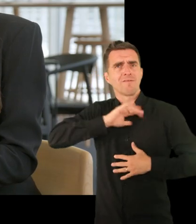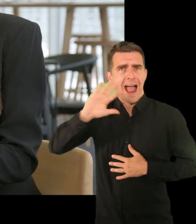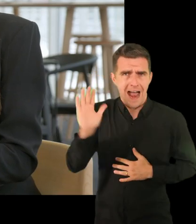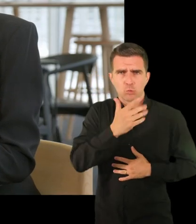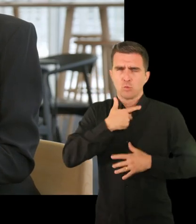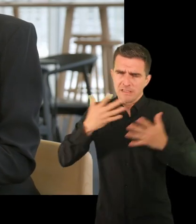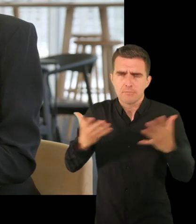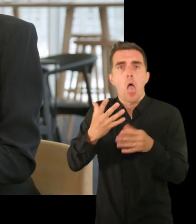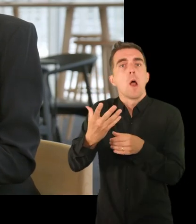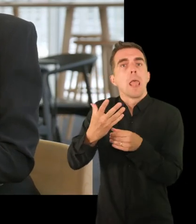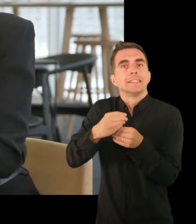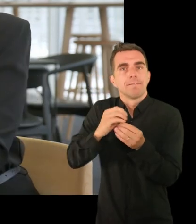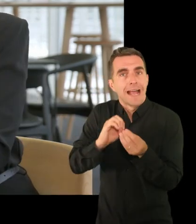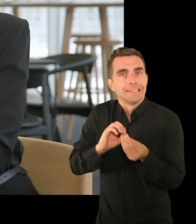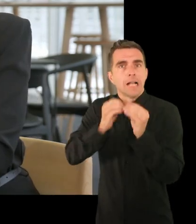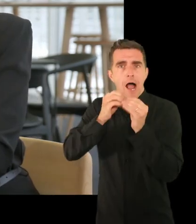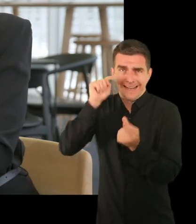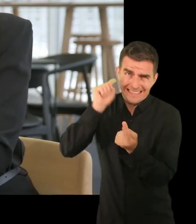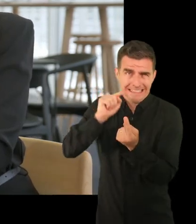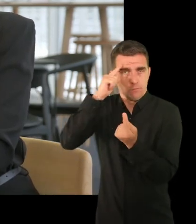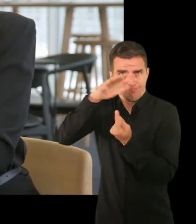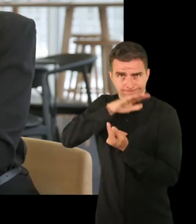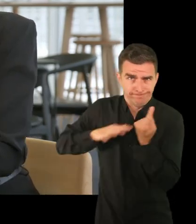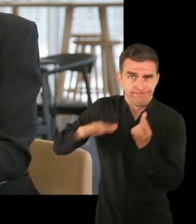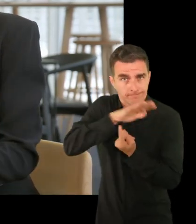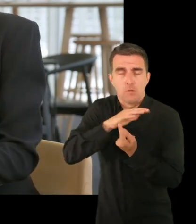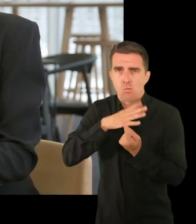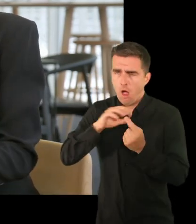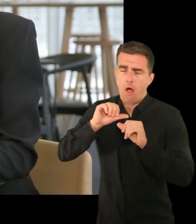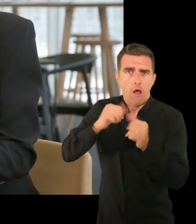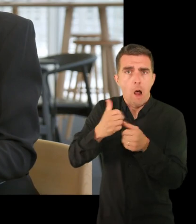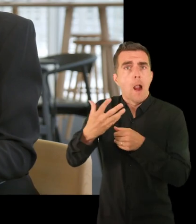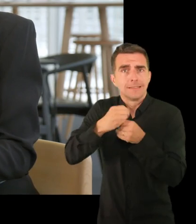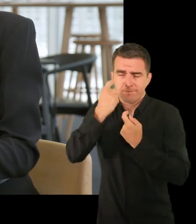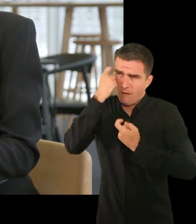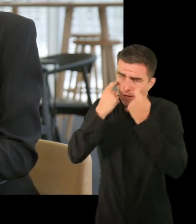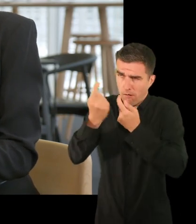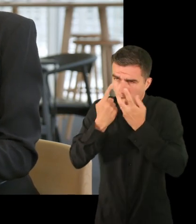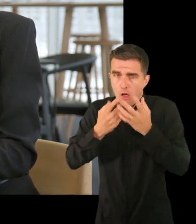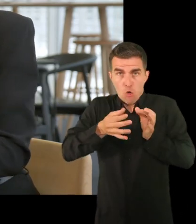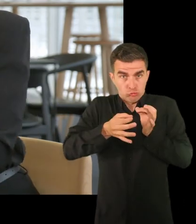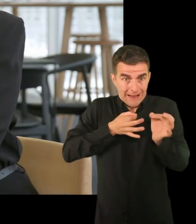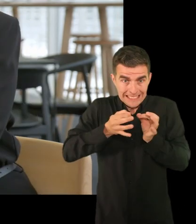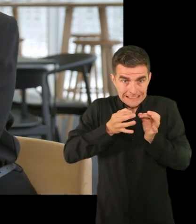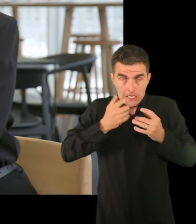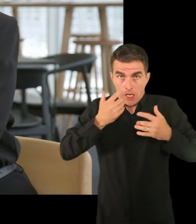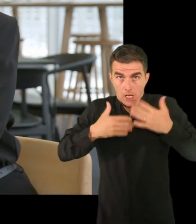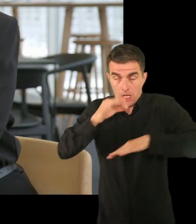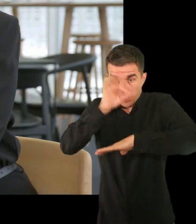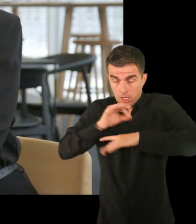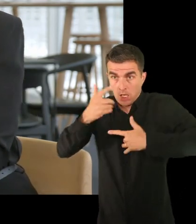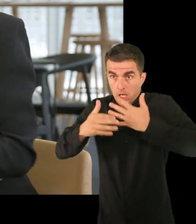everyone. We champion inclusive design as a holistic approach, striving to embed inclusive thinking from strategy to